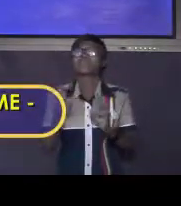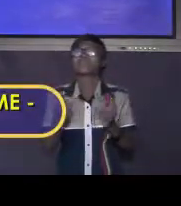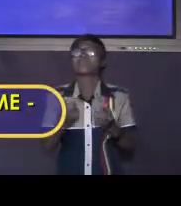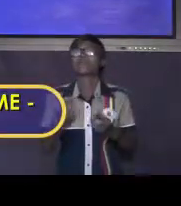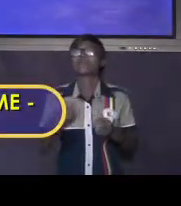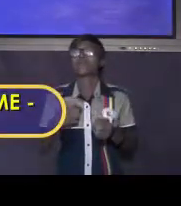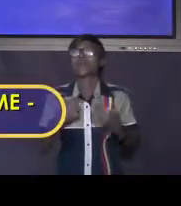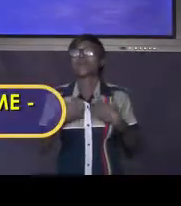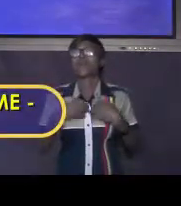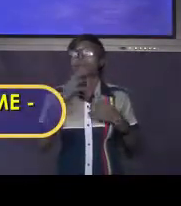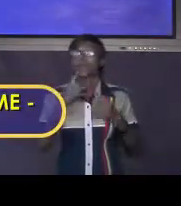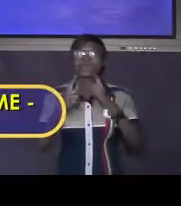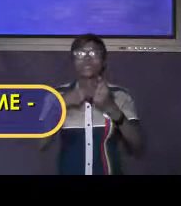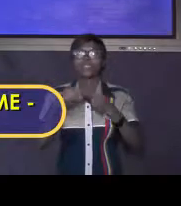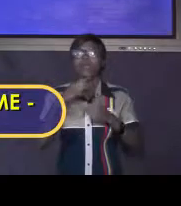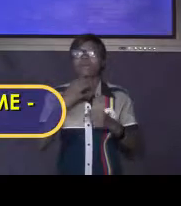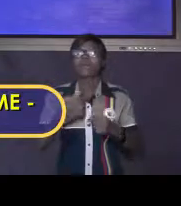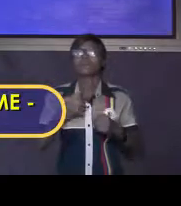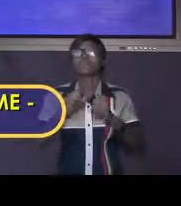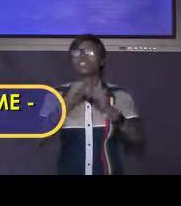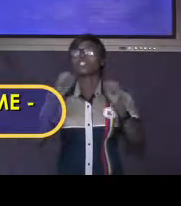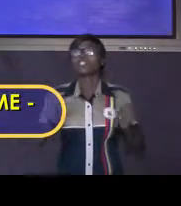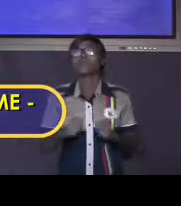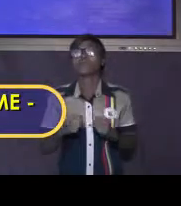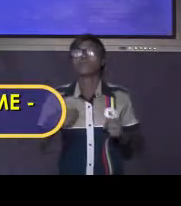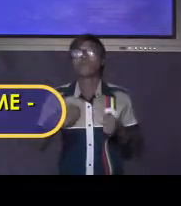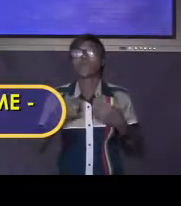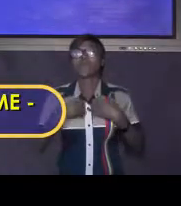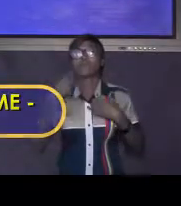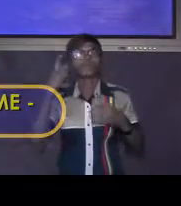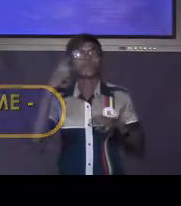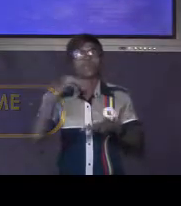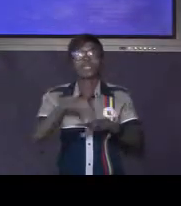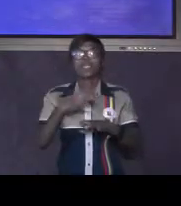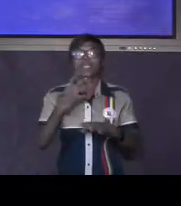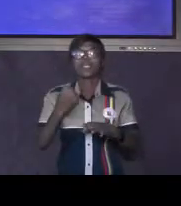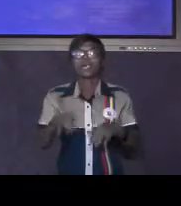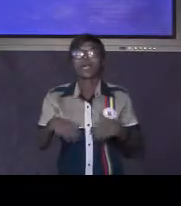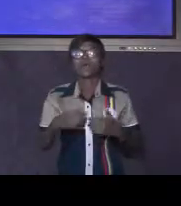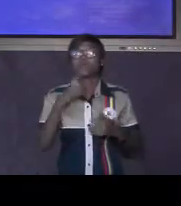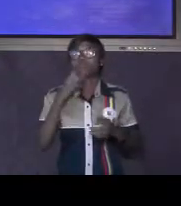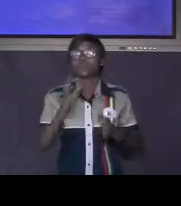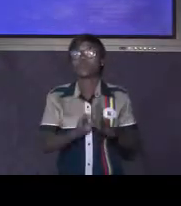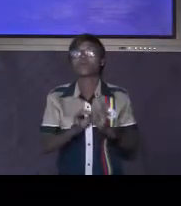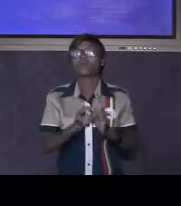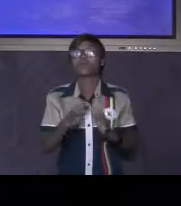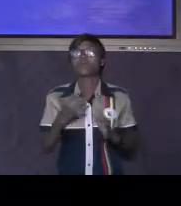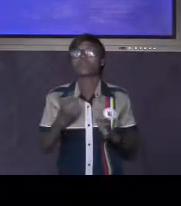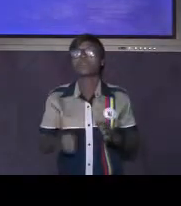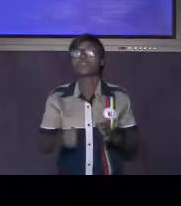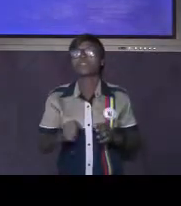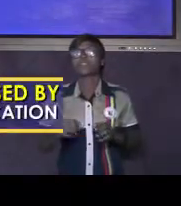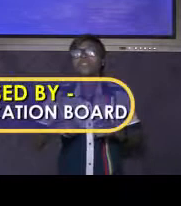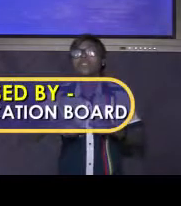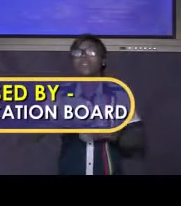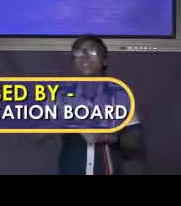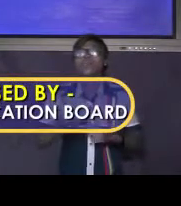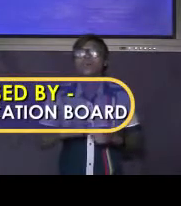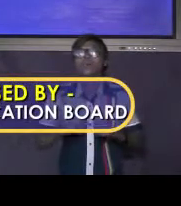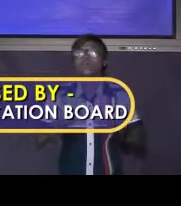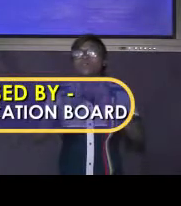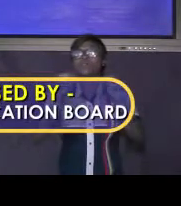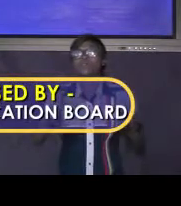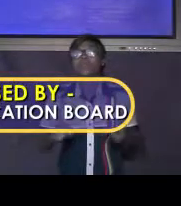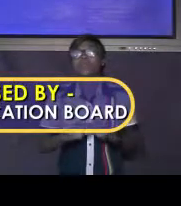is the total space covered by a shape. We have looked at how to calculate the area of a square, the area of a